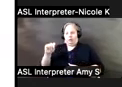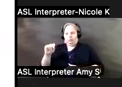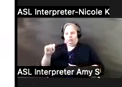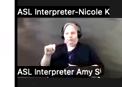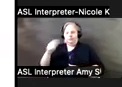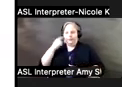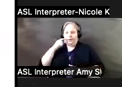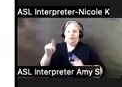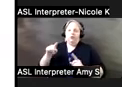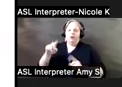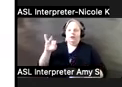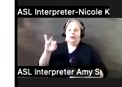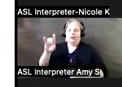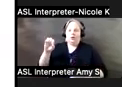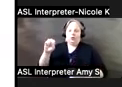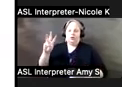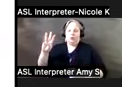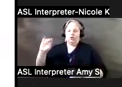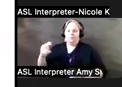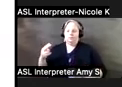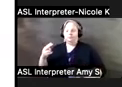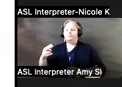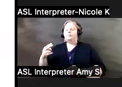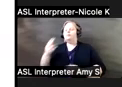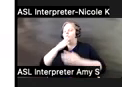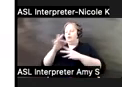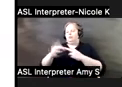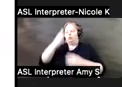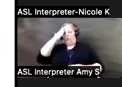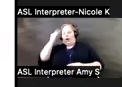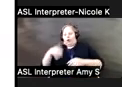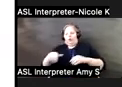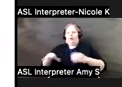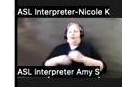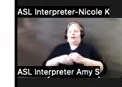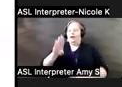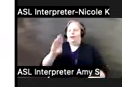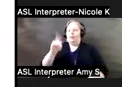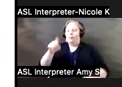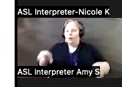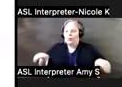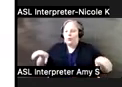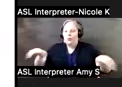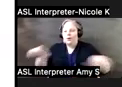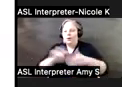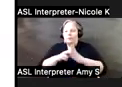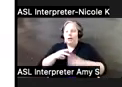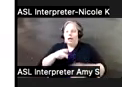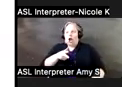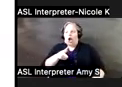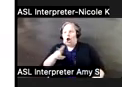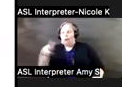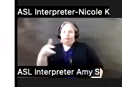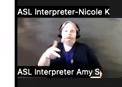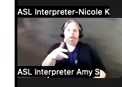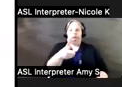So Mario Kart is a great option to start someone off with. One, because you can put bumpers on the track so they can't, every time they start to go off the track, it bumps them back